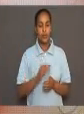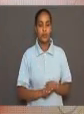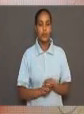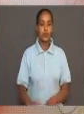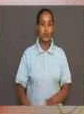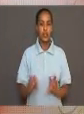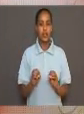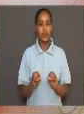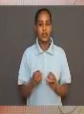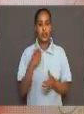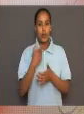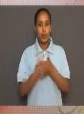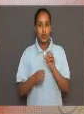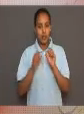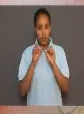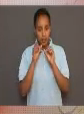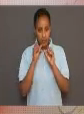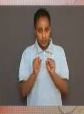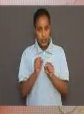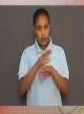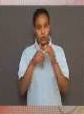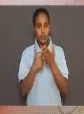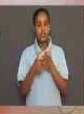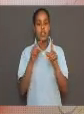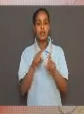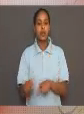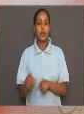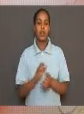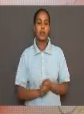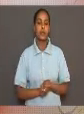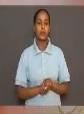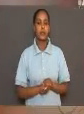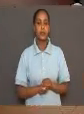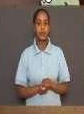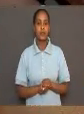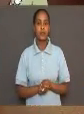Students, what can we conclude from this experiment?